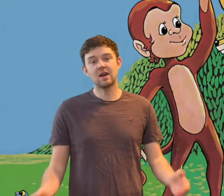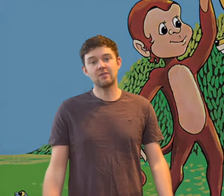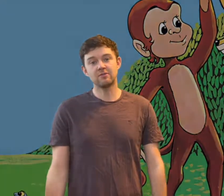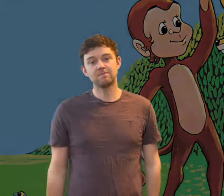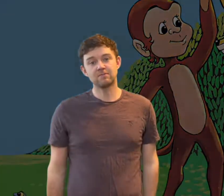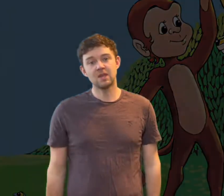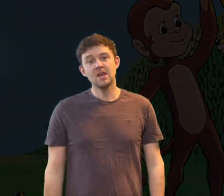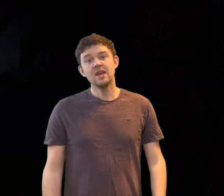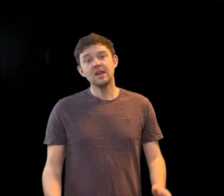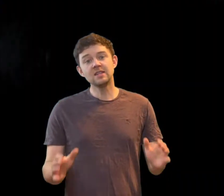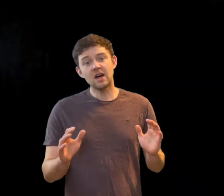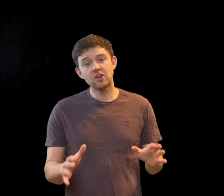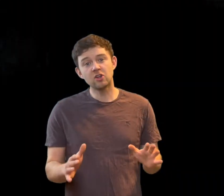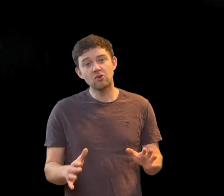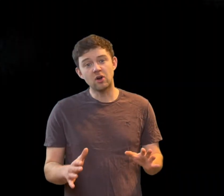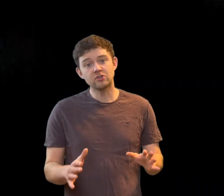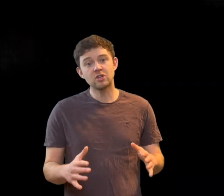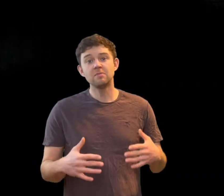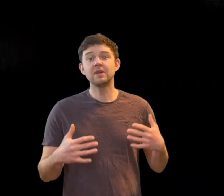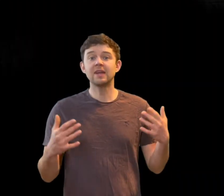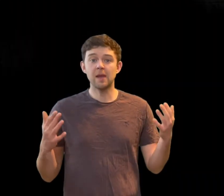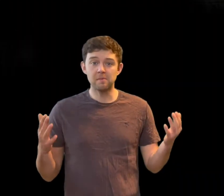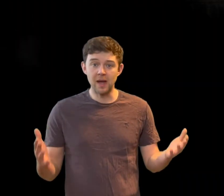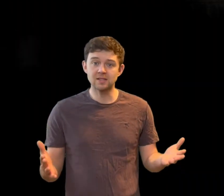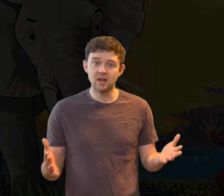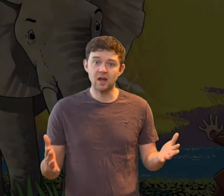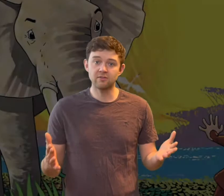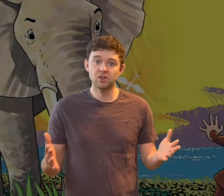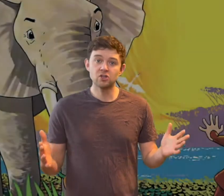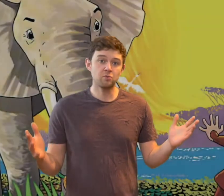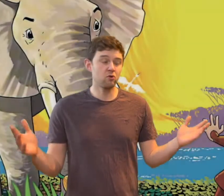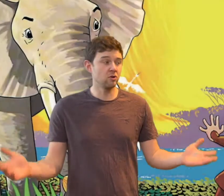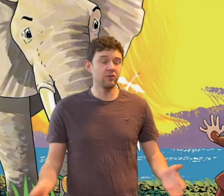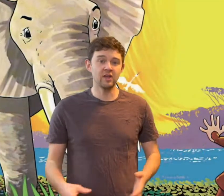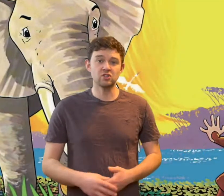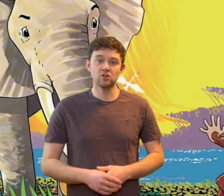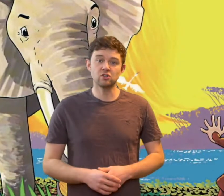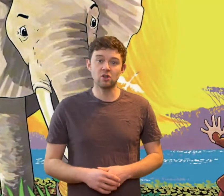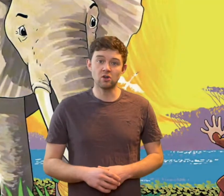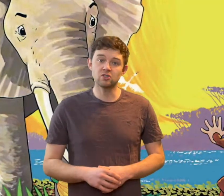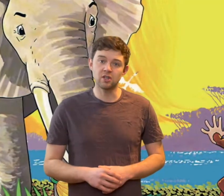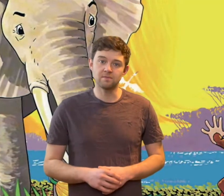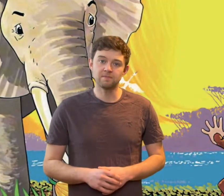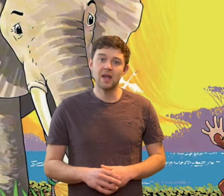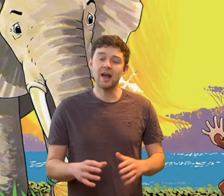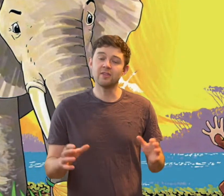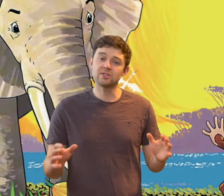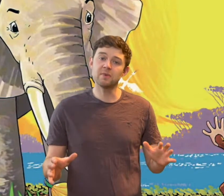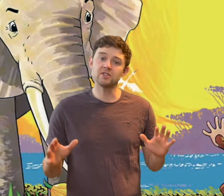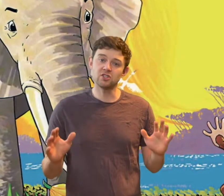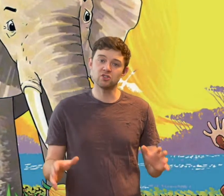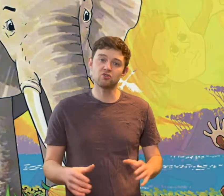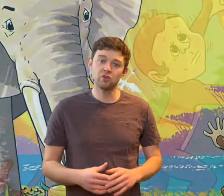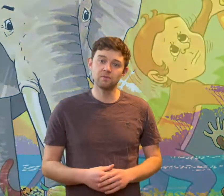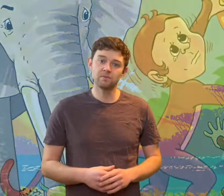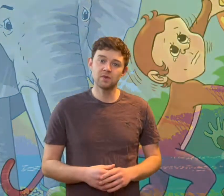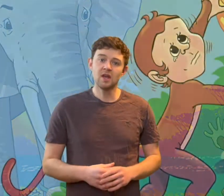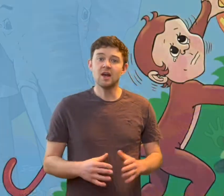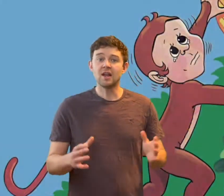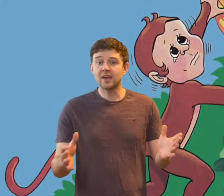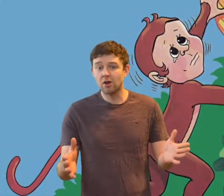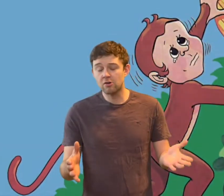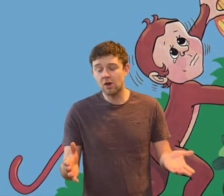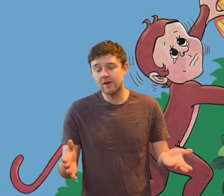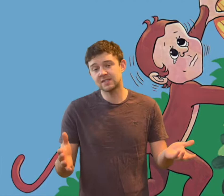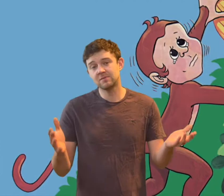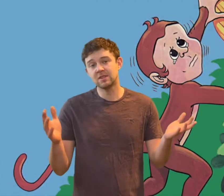his life. He died on a cross, but he came back to life to prove he is God's son, and this message is true.